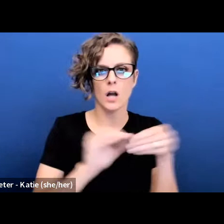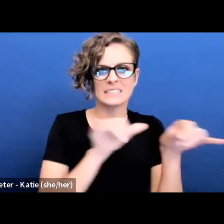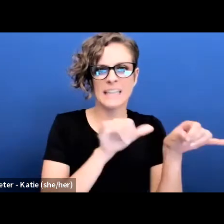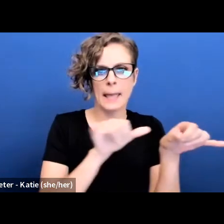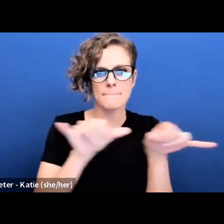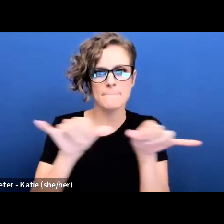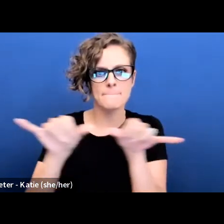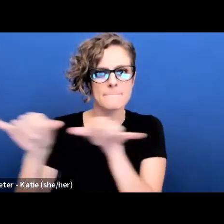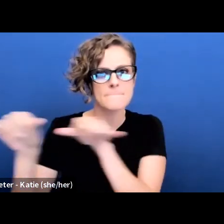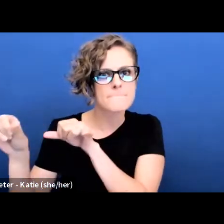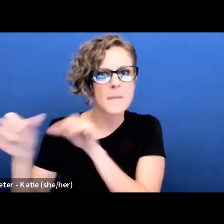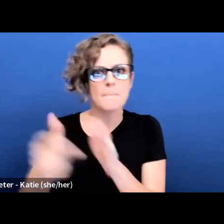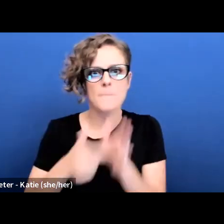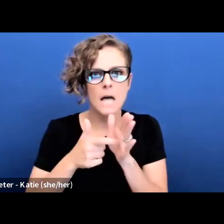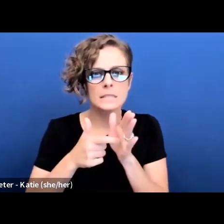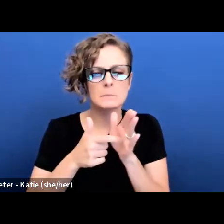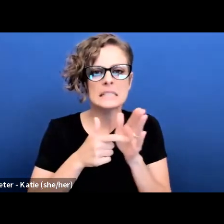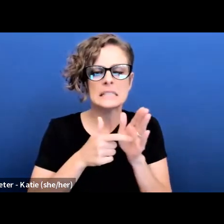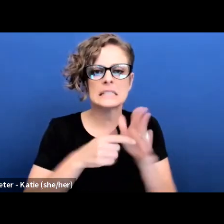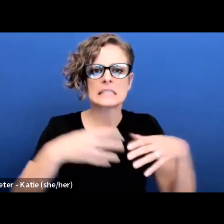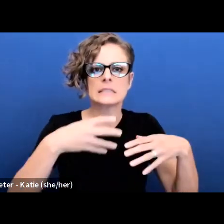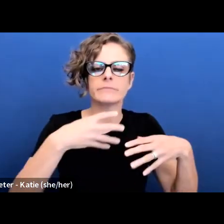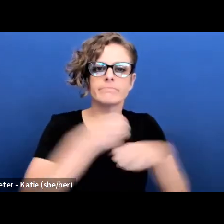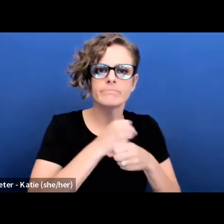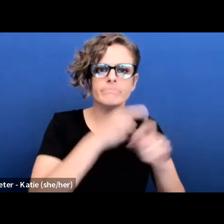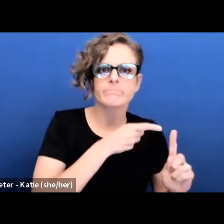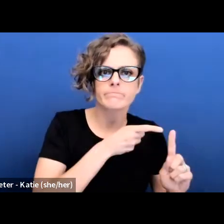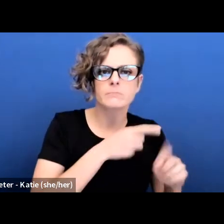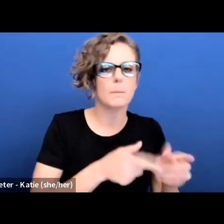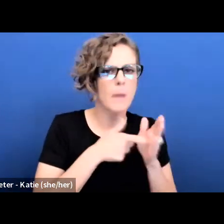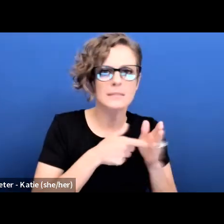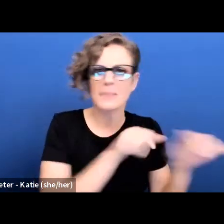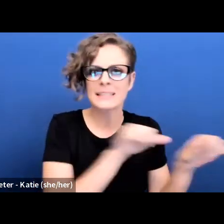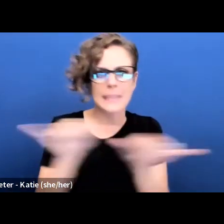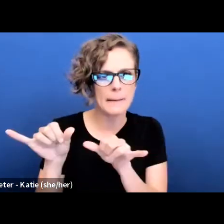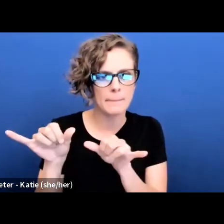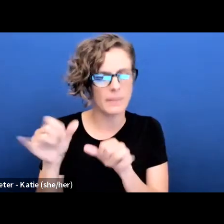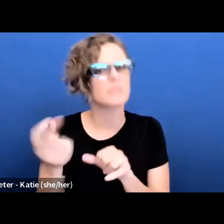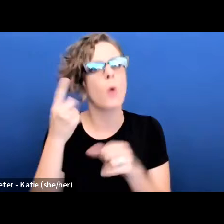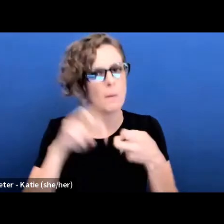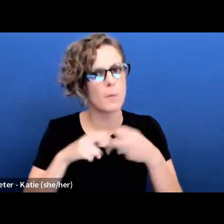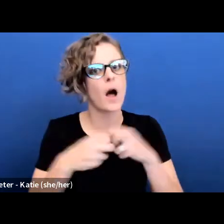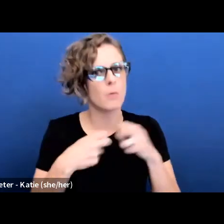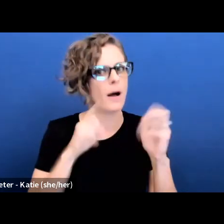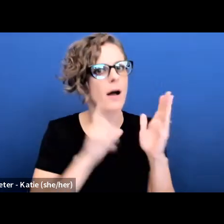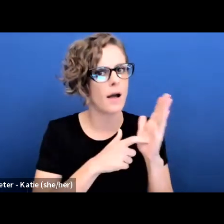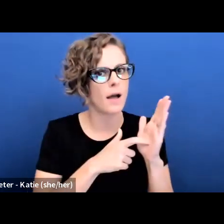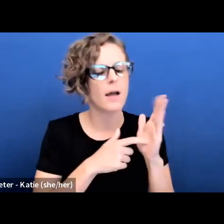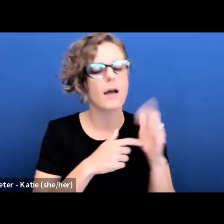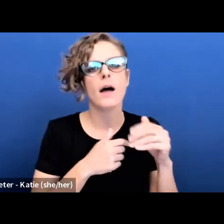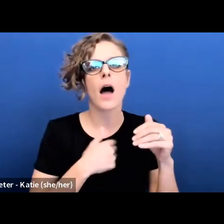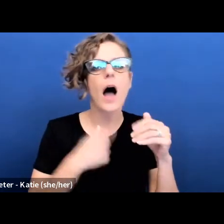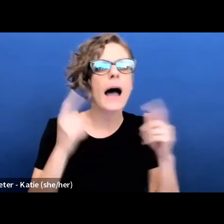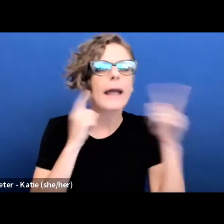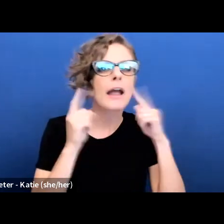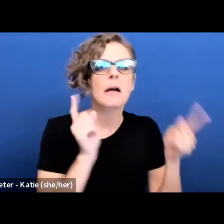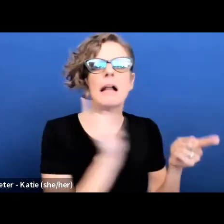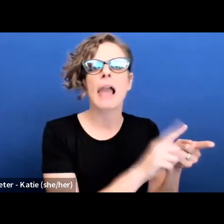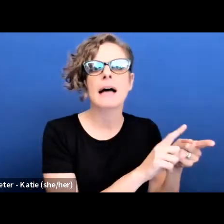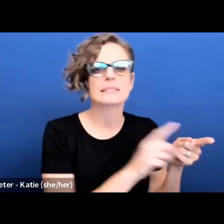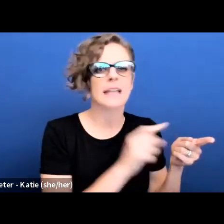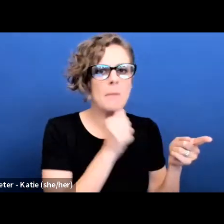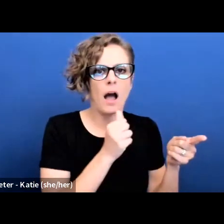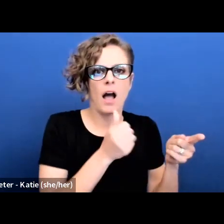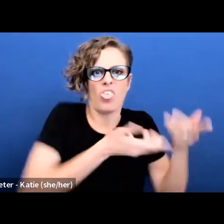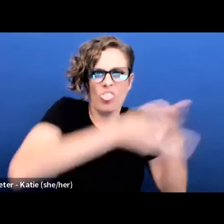boundaries, has to be distinct, definitely has to be the same, and that's one of the problems I'm hearing. I don't hear as much, obviously, because I'm not in the thick of